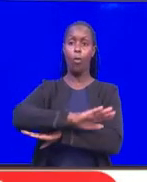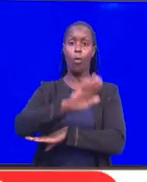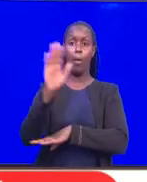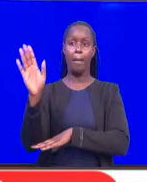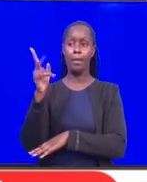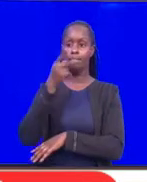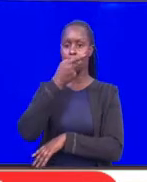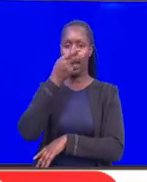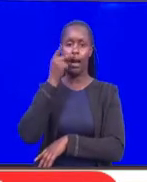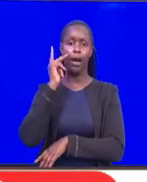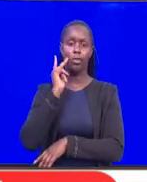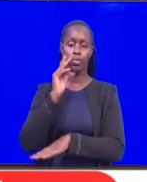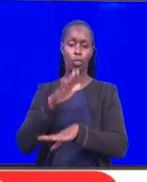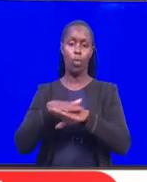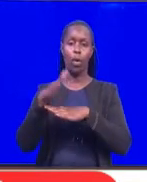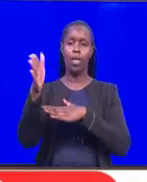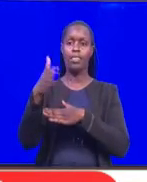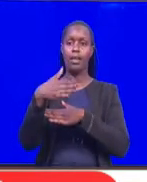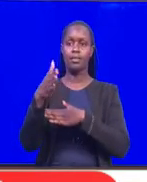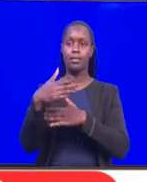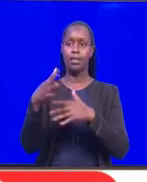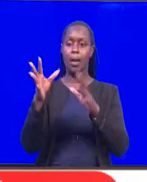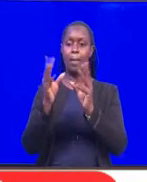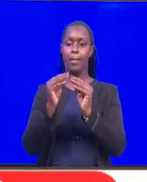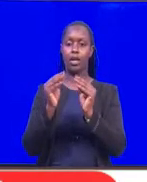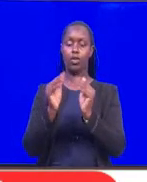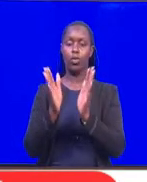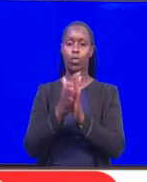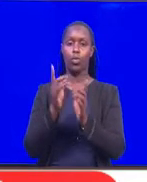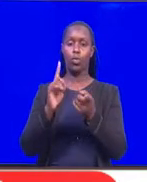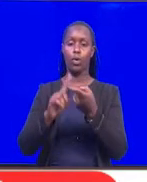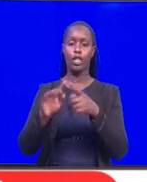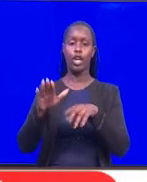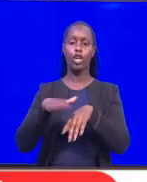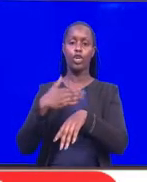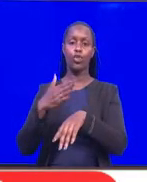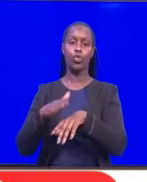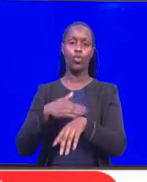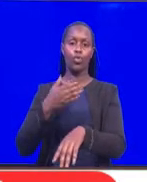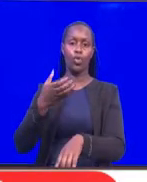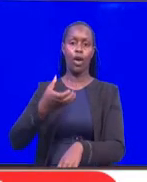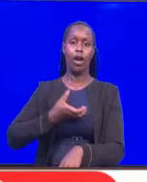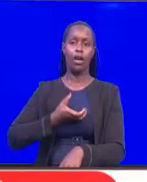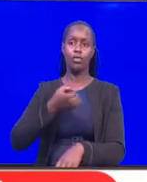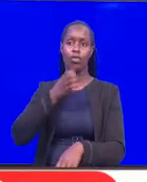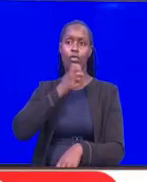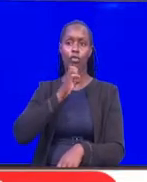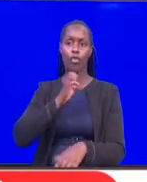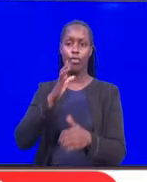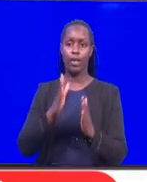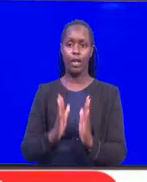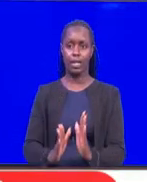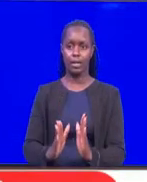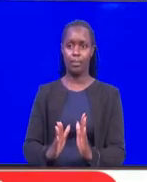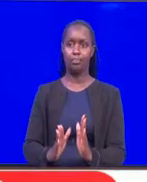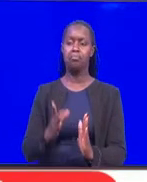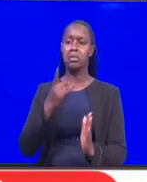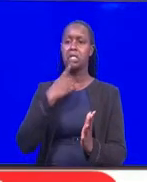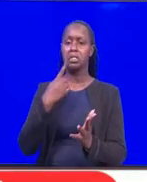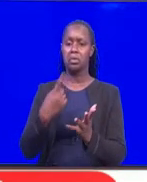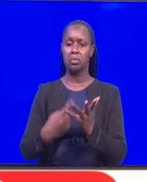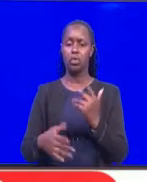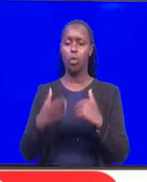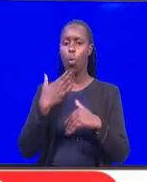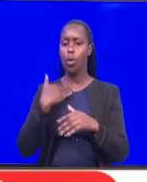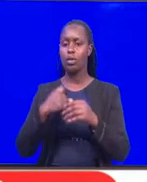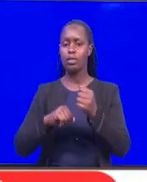Kalonzo Musyoka on Thursday met the Kikuyu Council of Elders in Kiambu County in his bid to cement his support from the